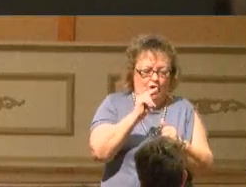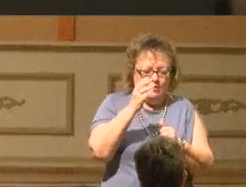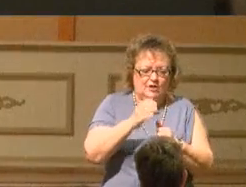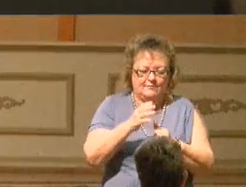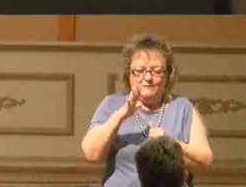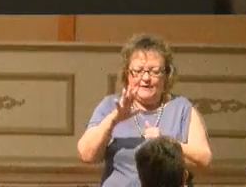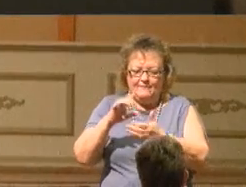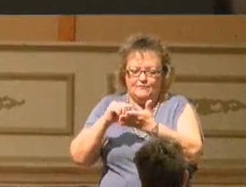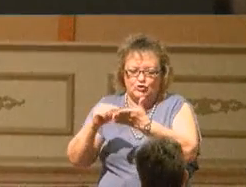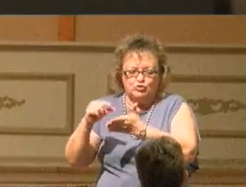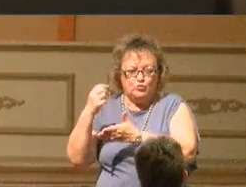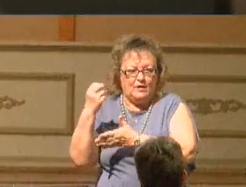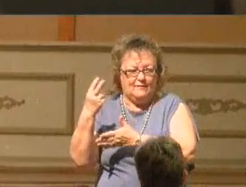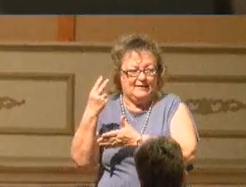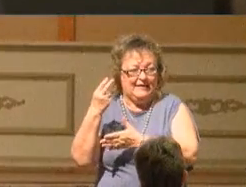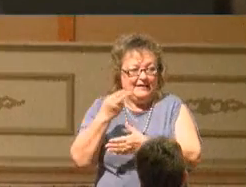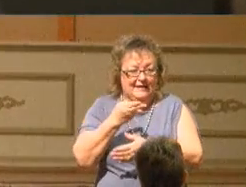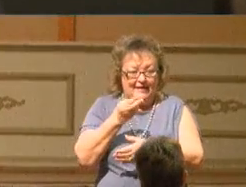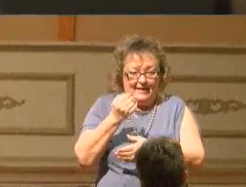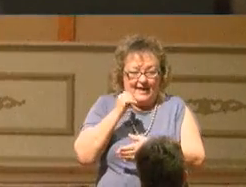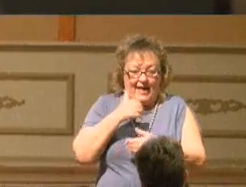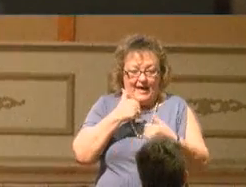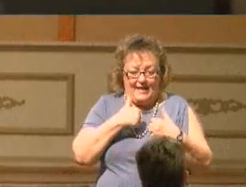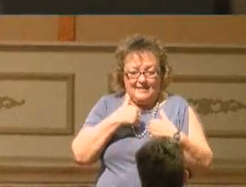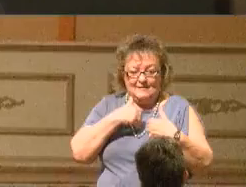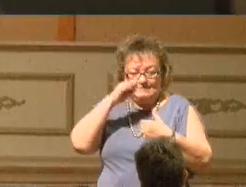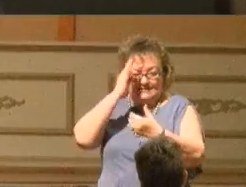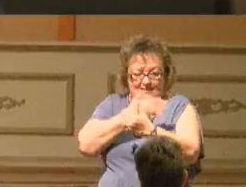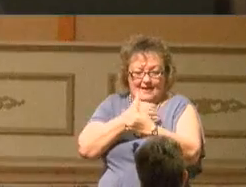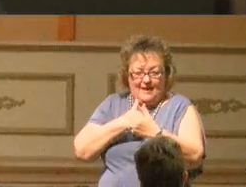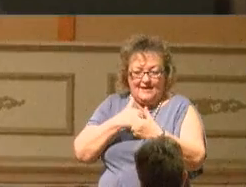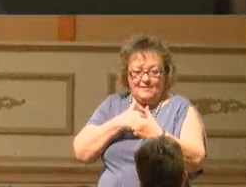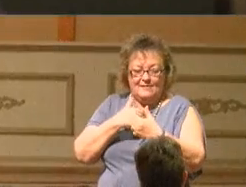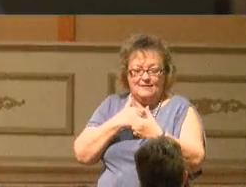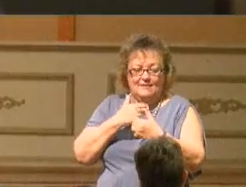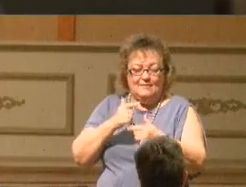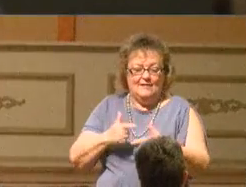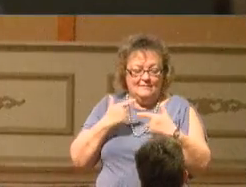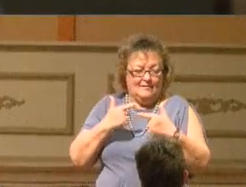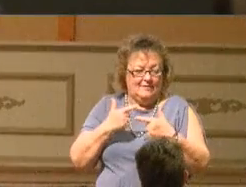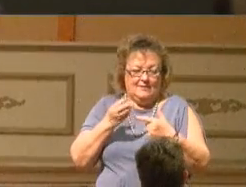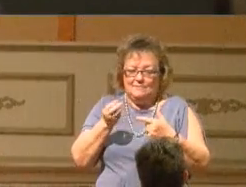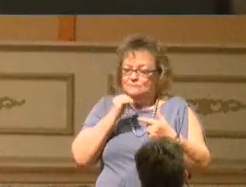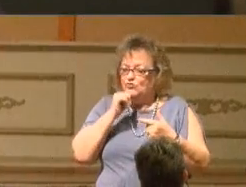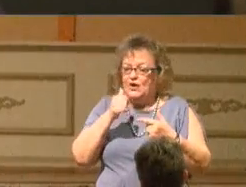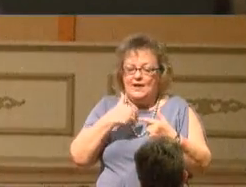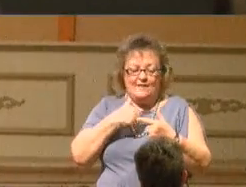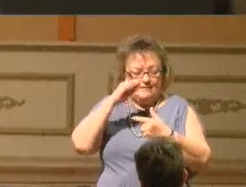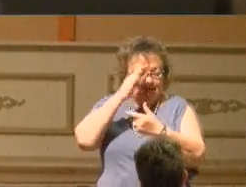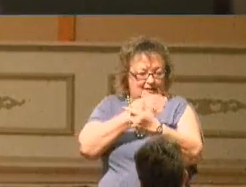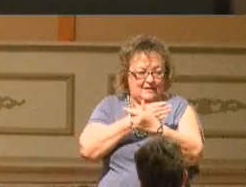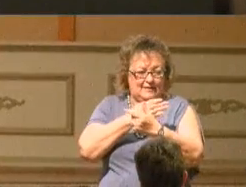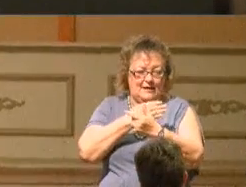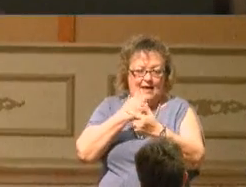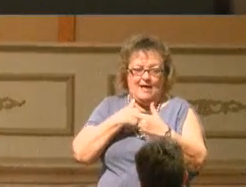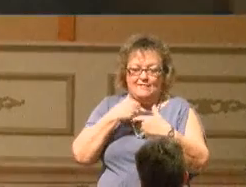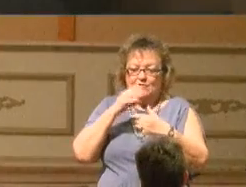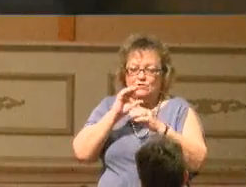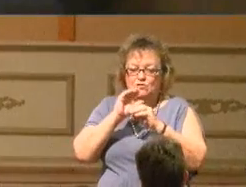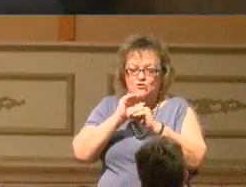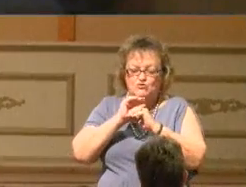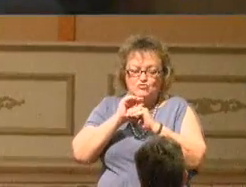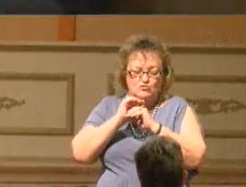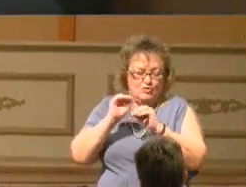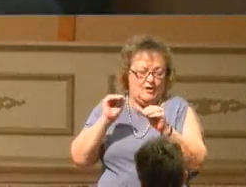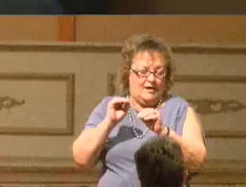1 John 5:12. He that hath the Son hath life, and he that hath not the Son of God hath not life. All one syllable